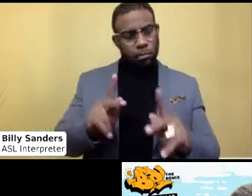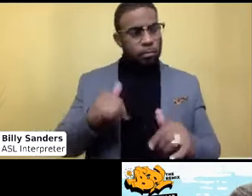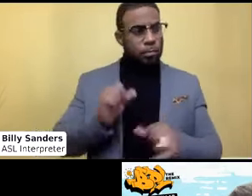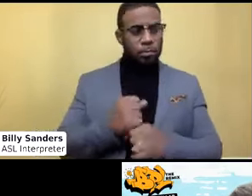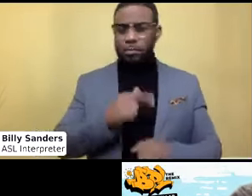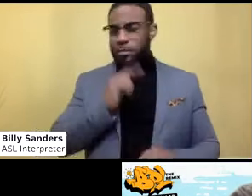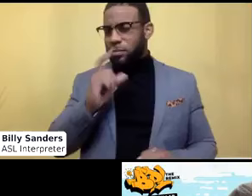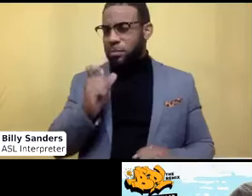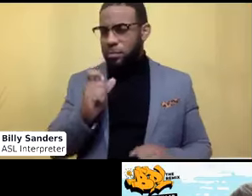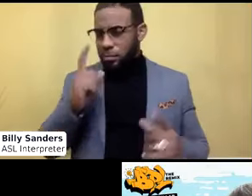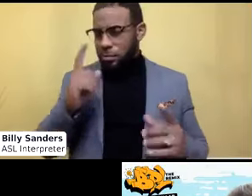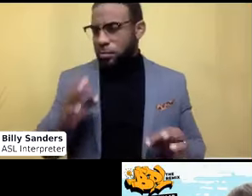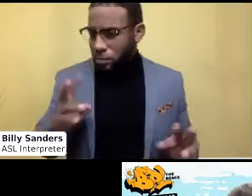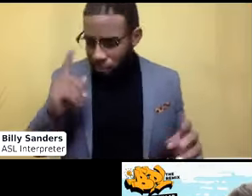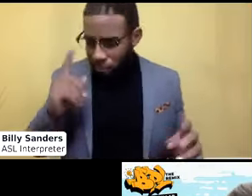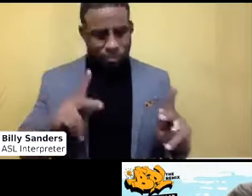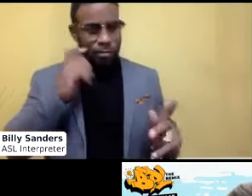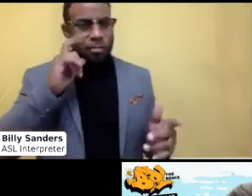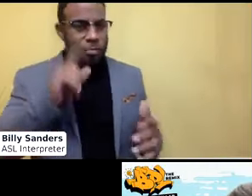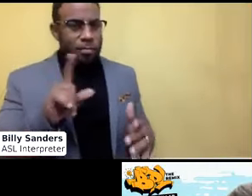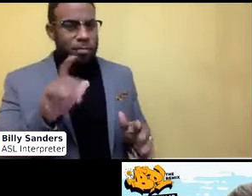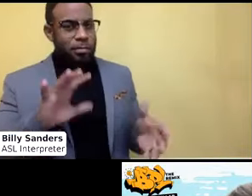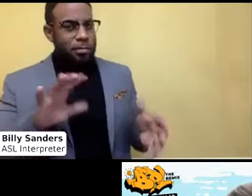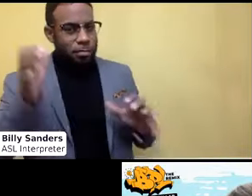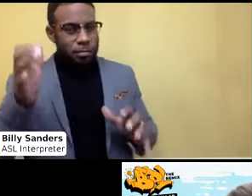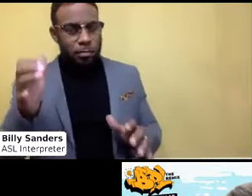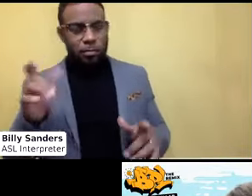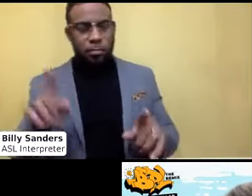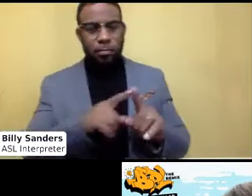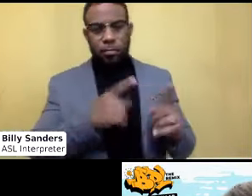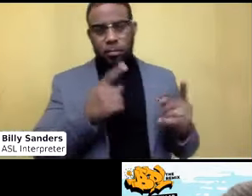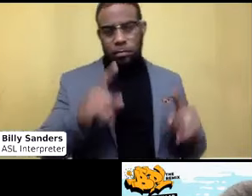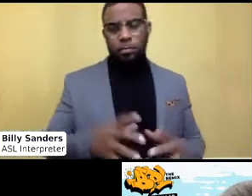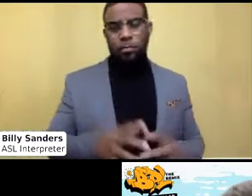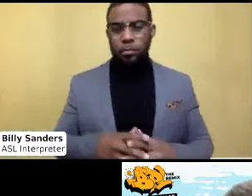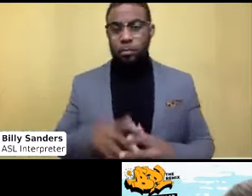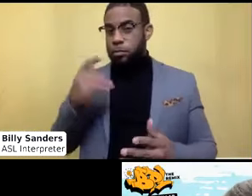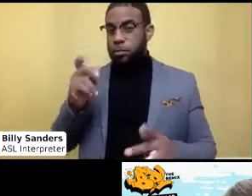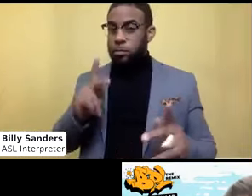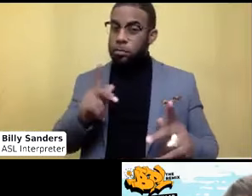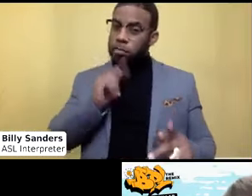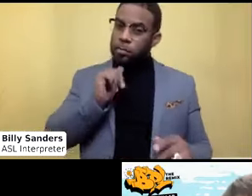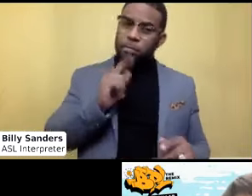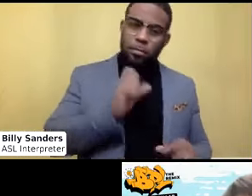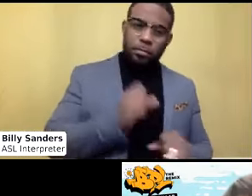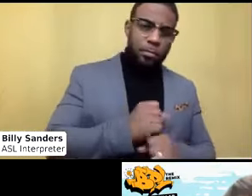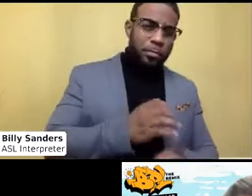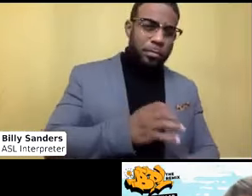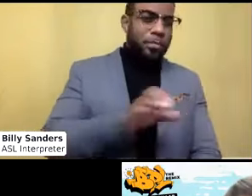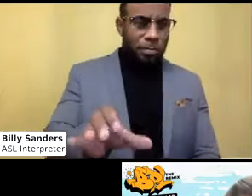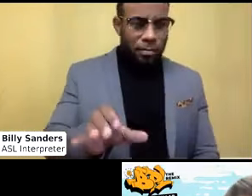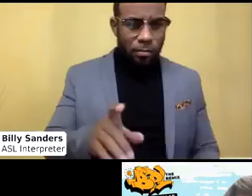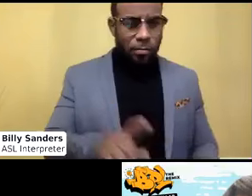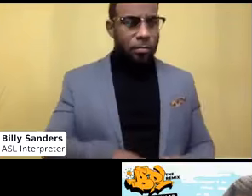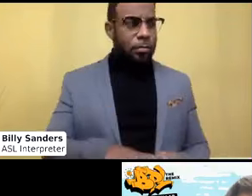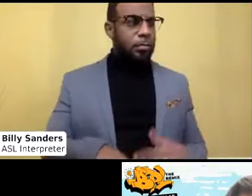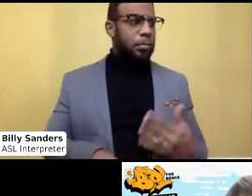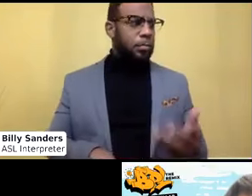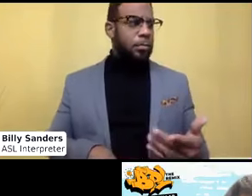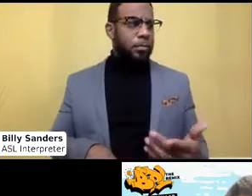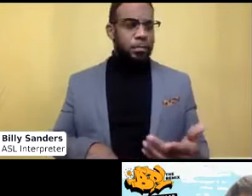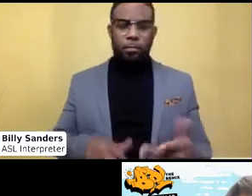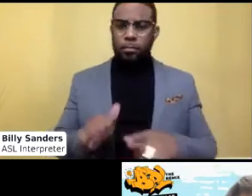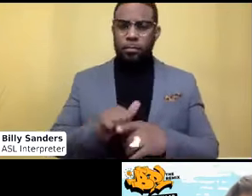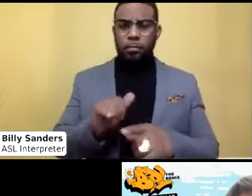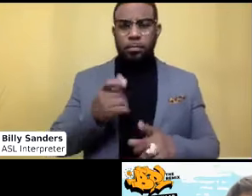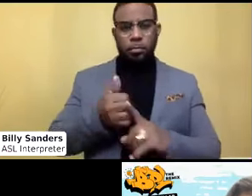They're not just deciding for the people, because that's where the corruption also can come, because the people are not really empowered to